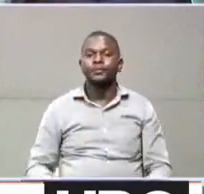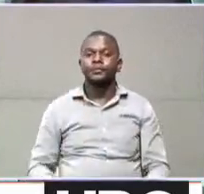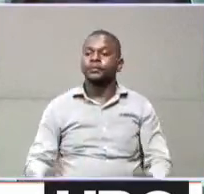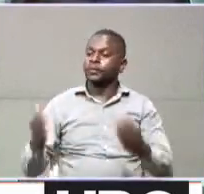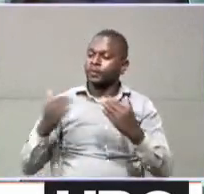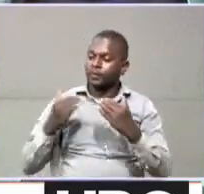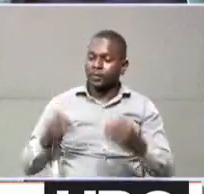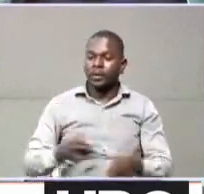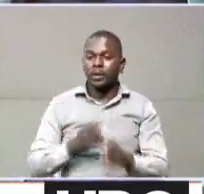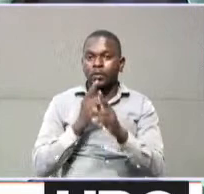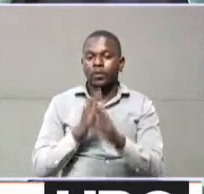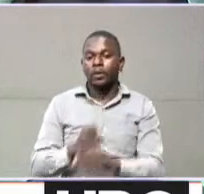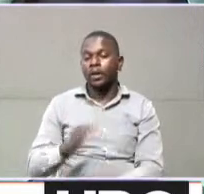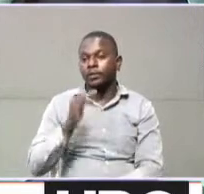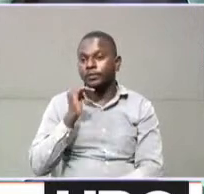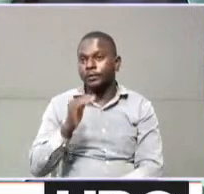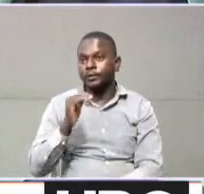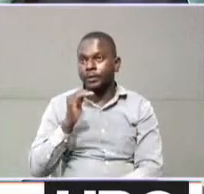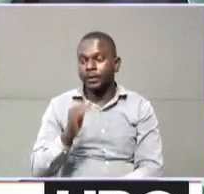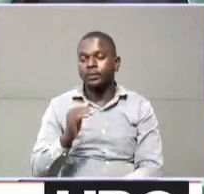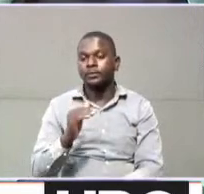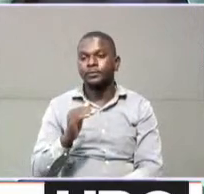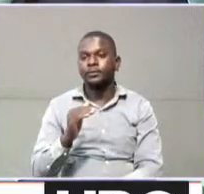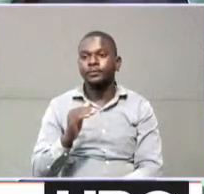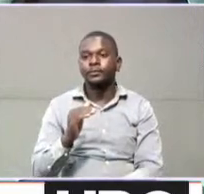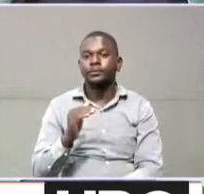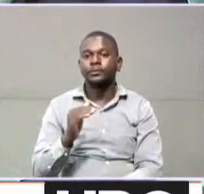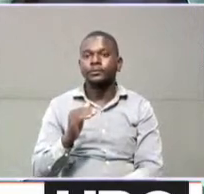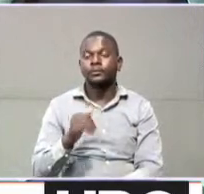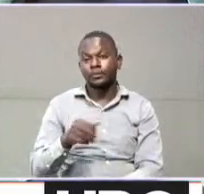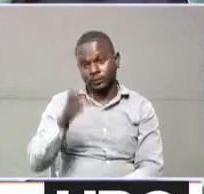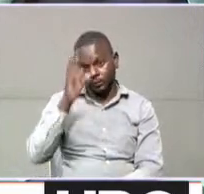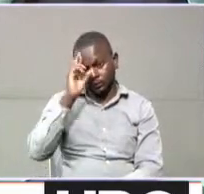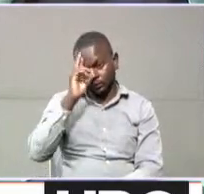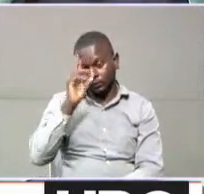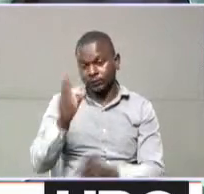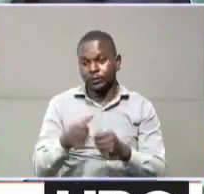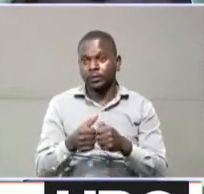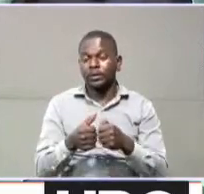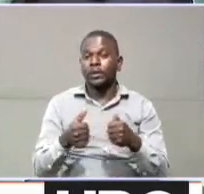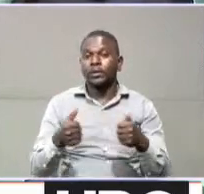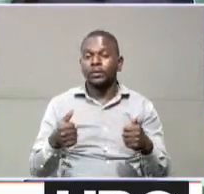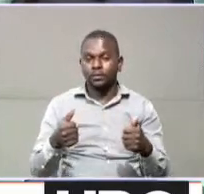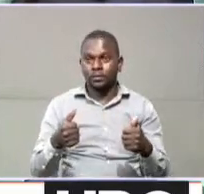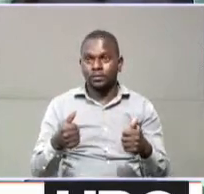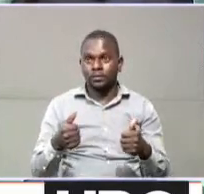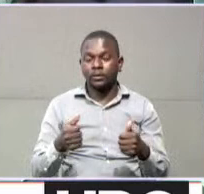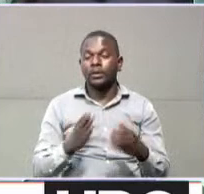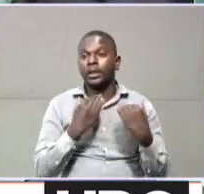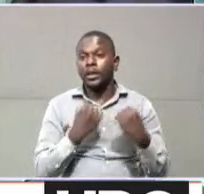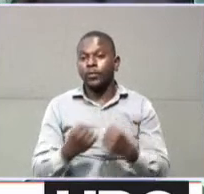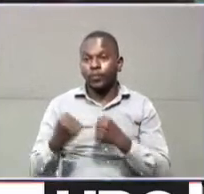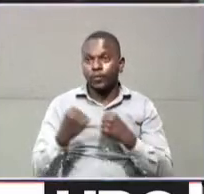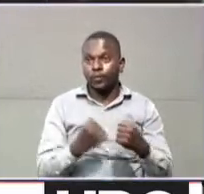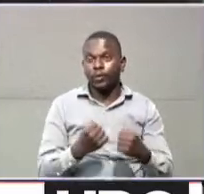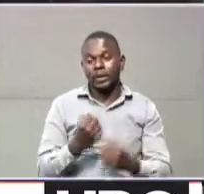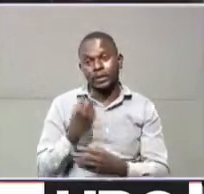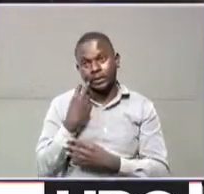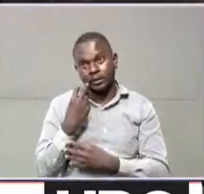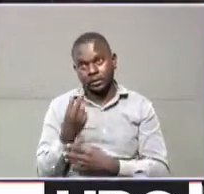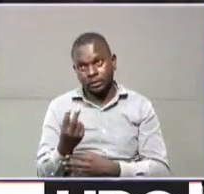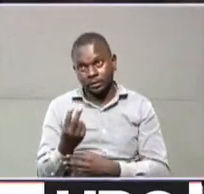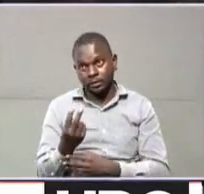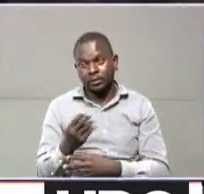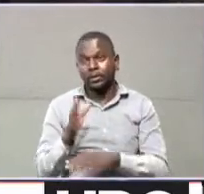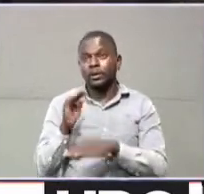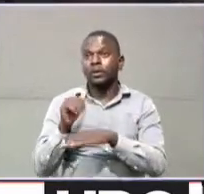thank you honorable speaker we remember very well the challenges that we found out to anyways when